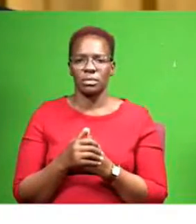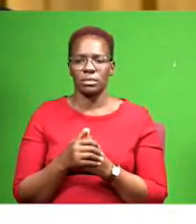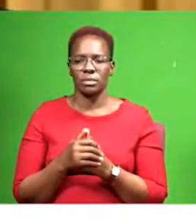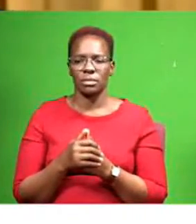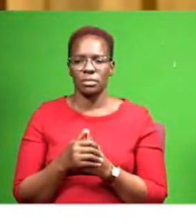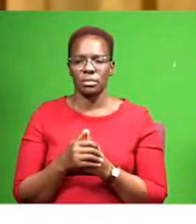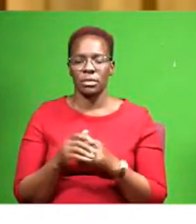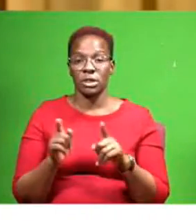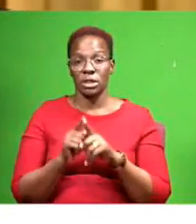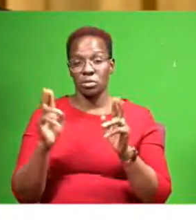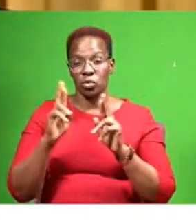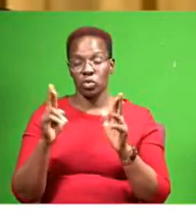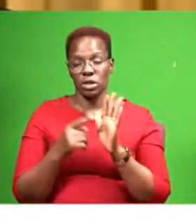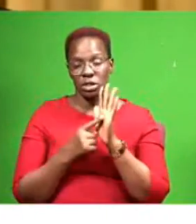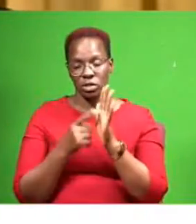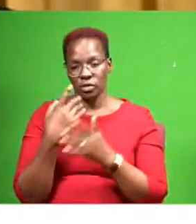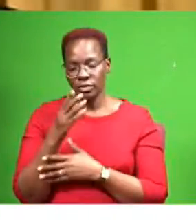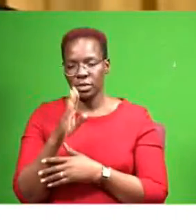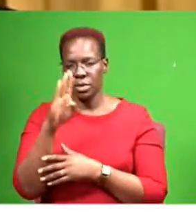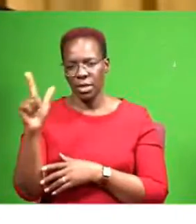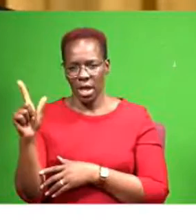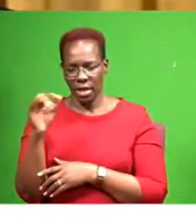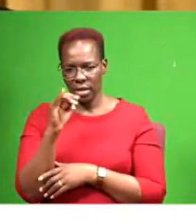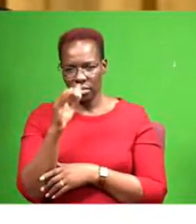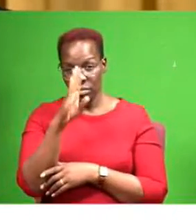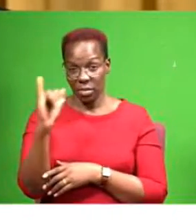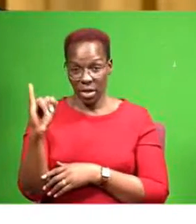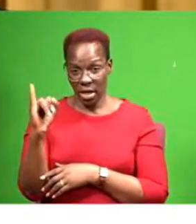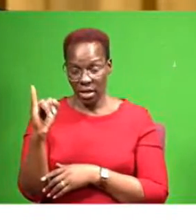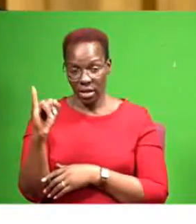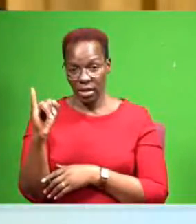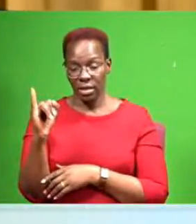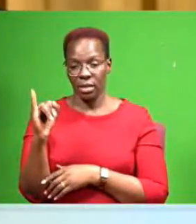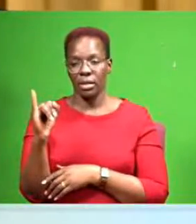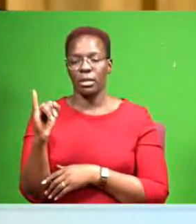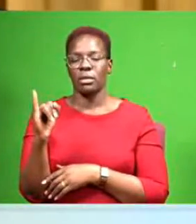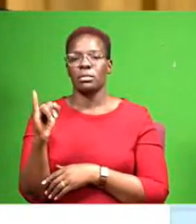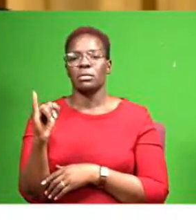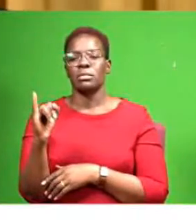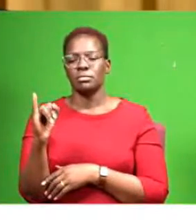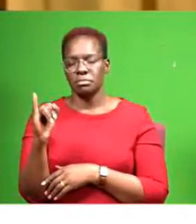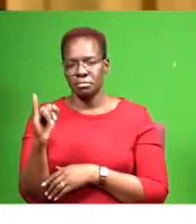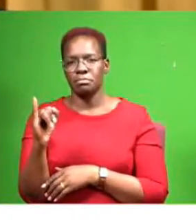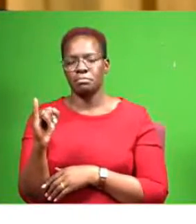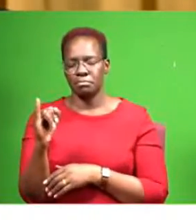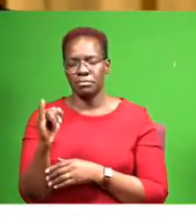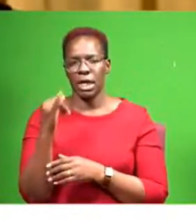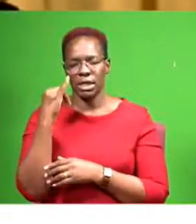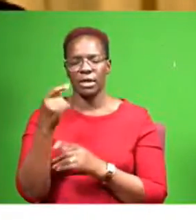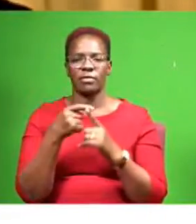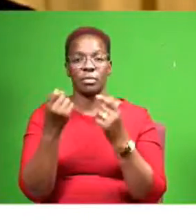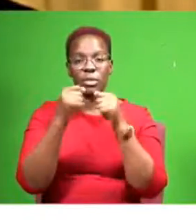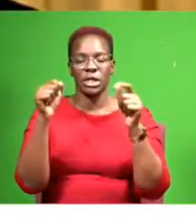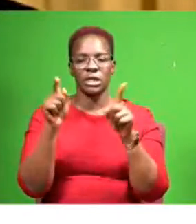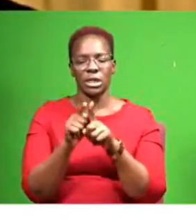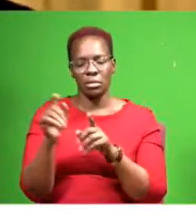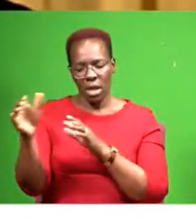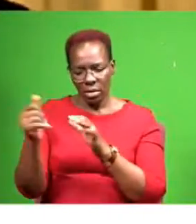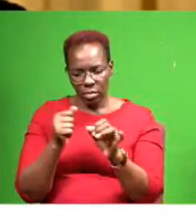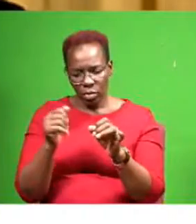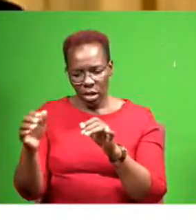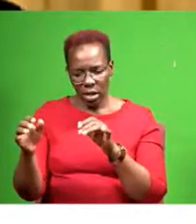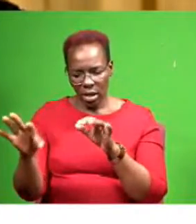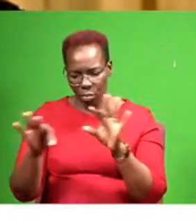As already indicated, BBI was a peace initiative by the President. The appointment of the Advisory Task Force and the Steering